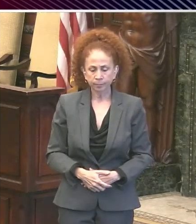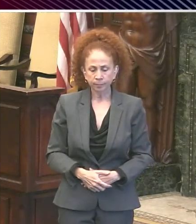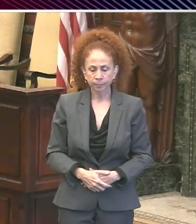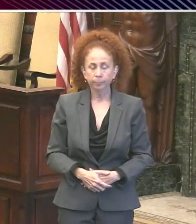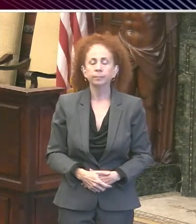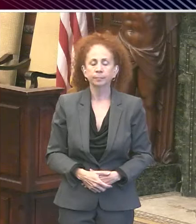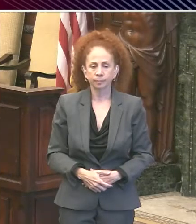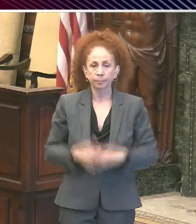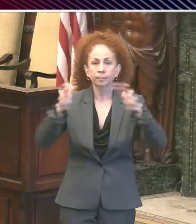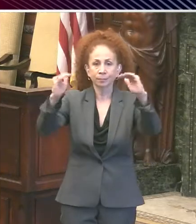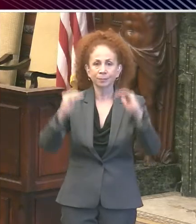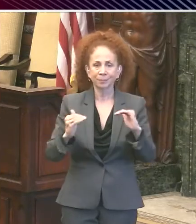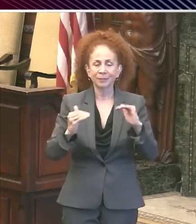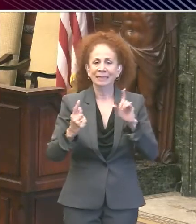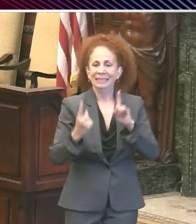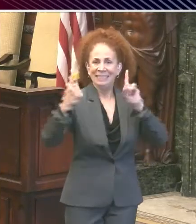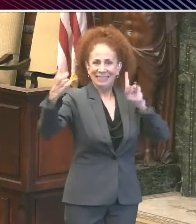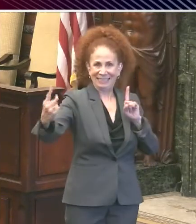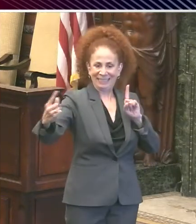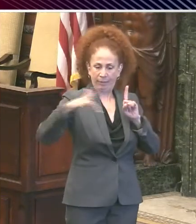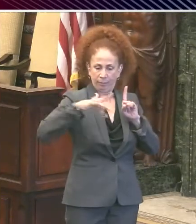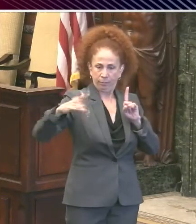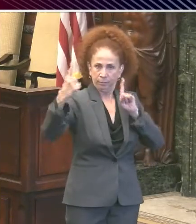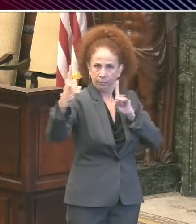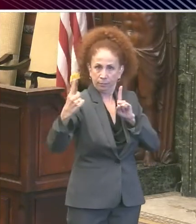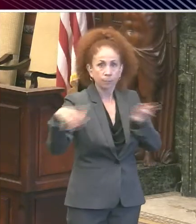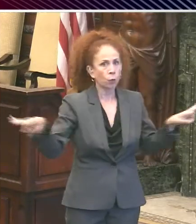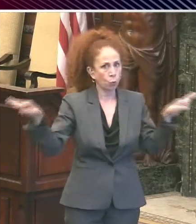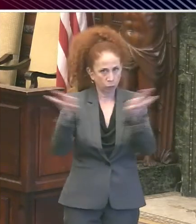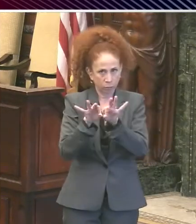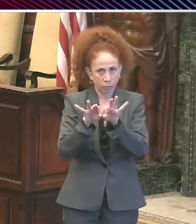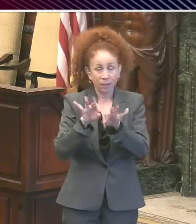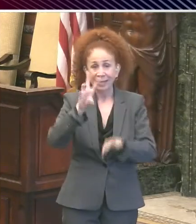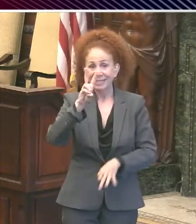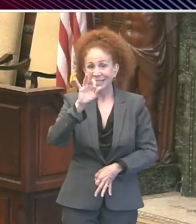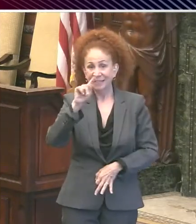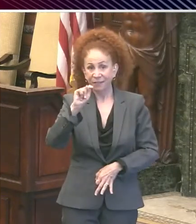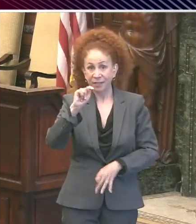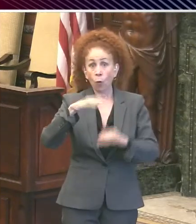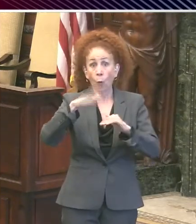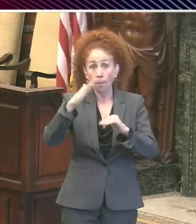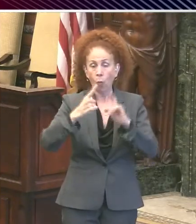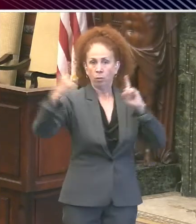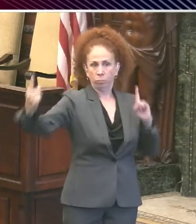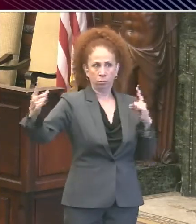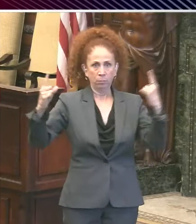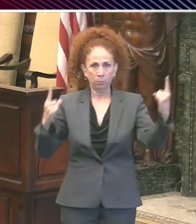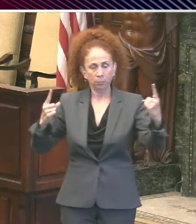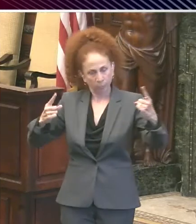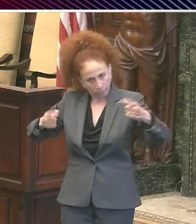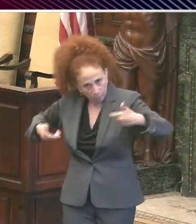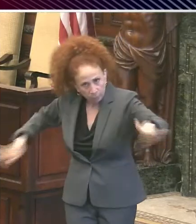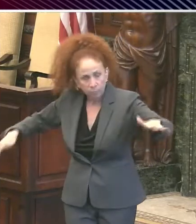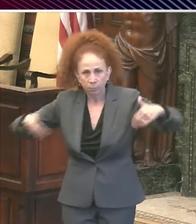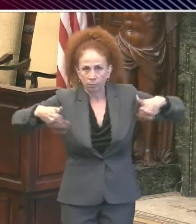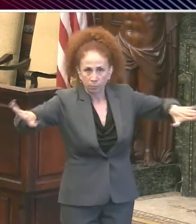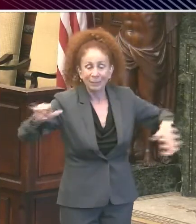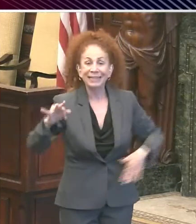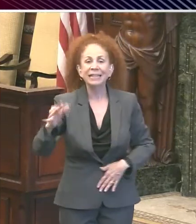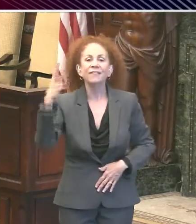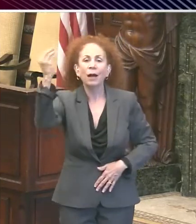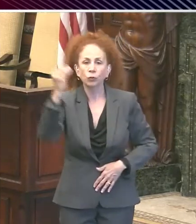Then there's distancing. It's important that people remain more than 6 feet apart from other people at all times in outdoor